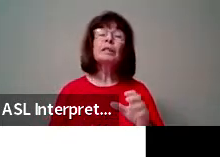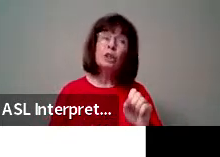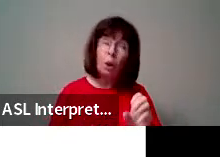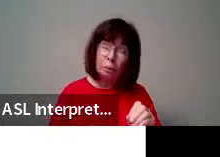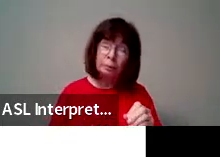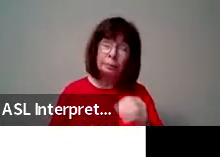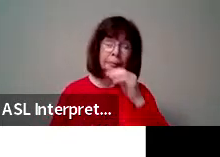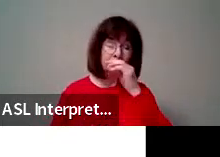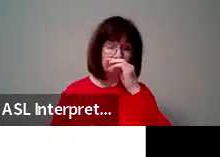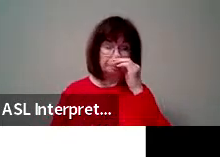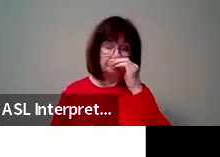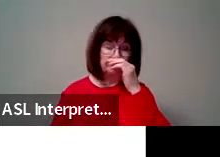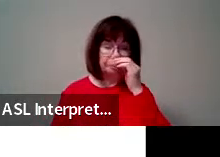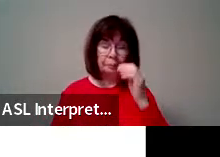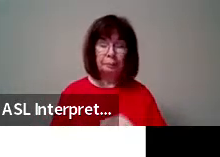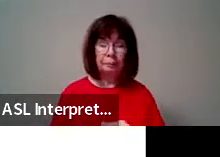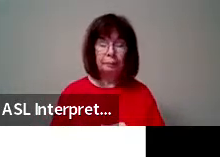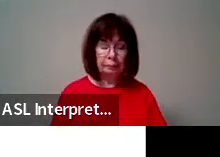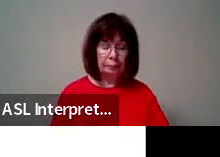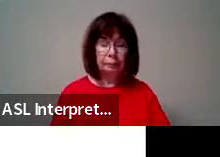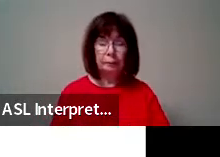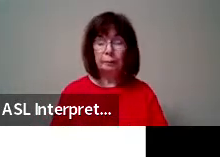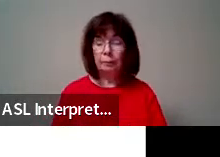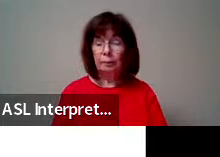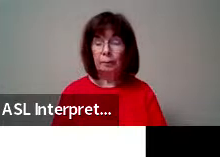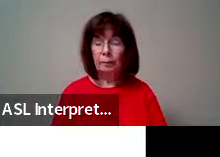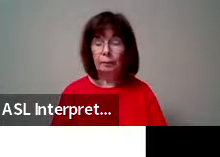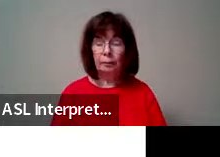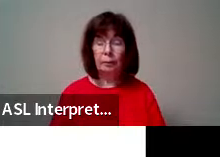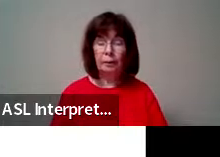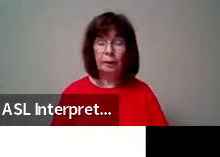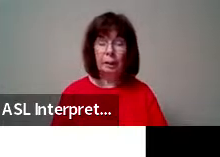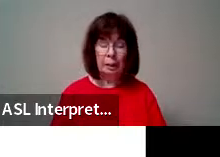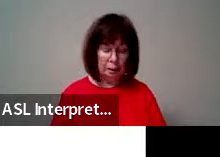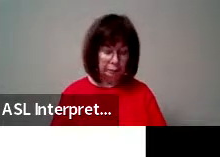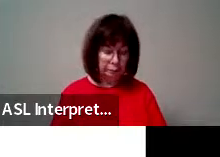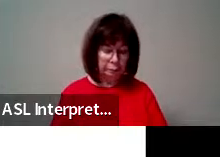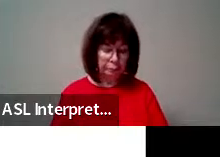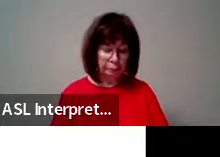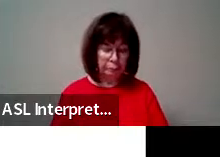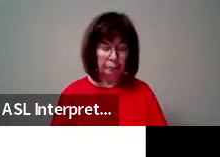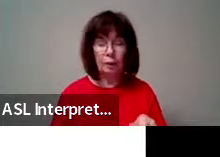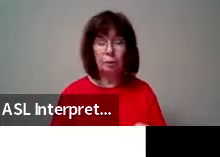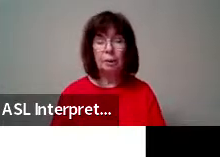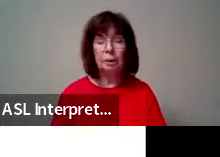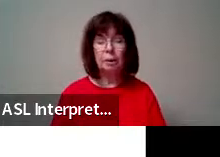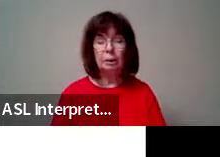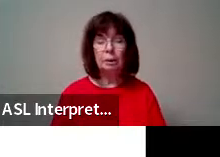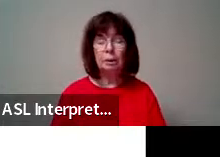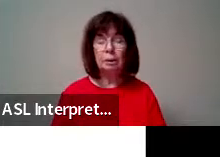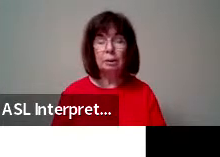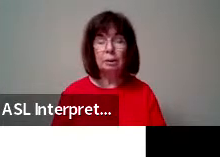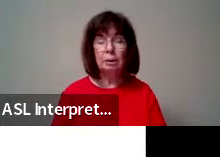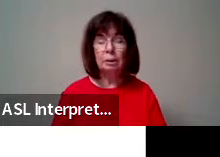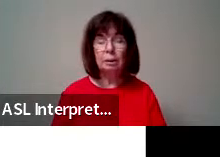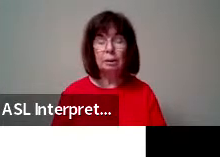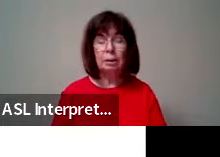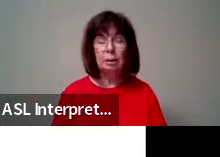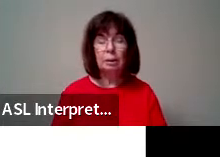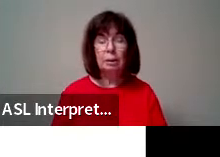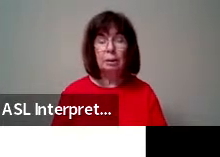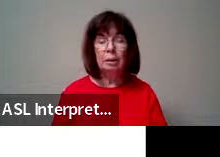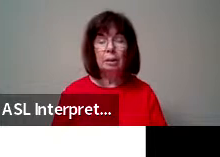So just a brief run through of our COVID data, and then we'll also touch on the other big circulating respiratory viruses right